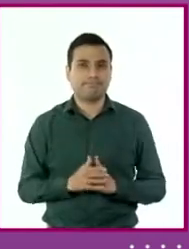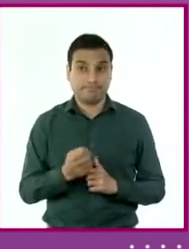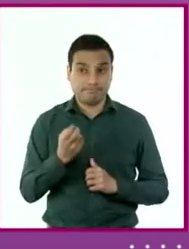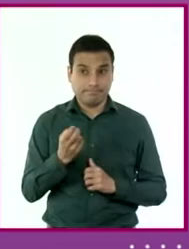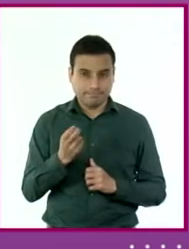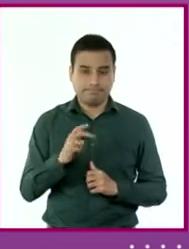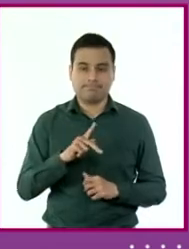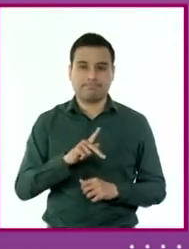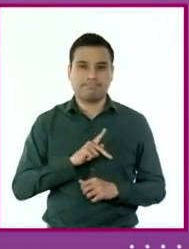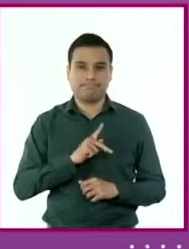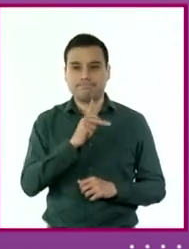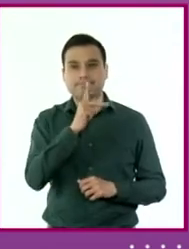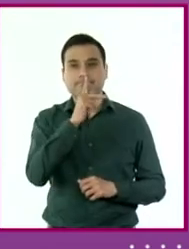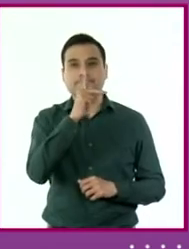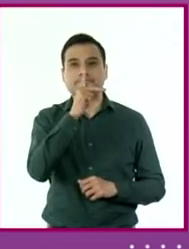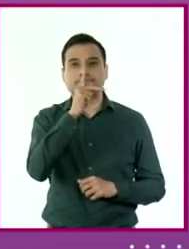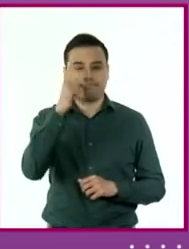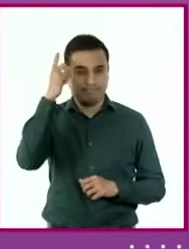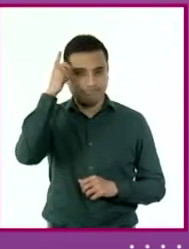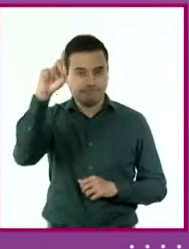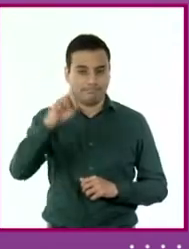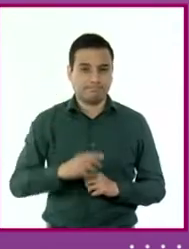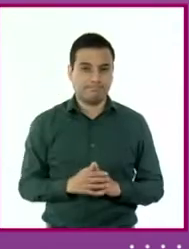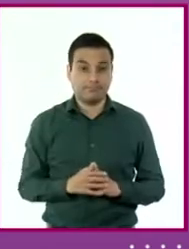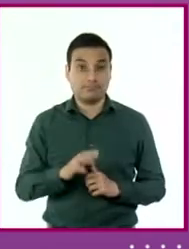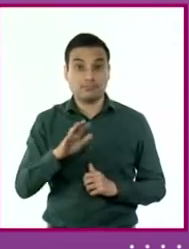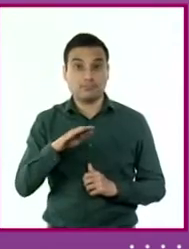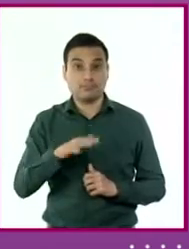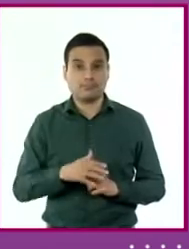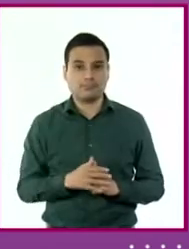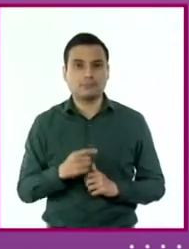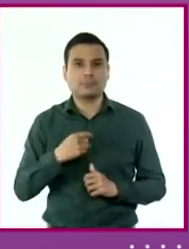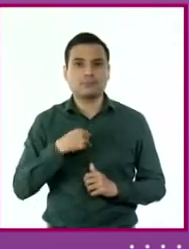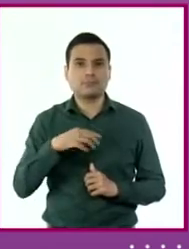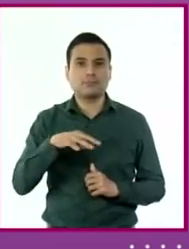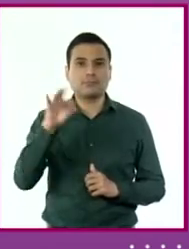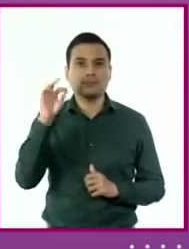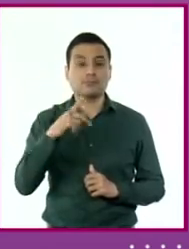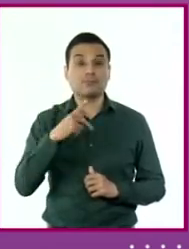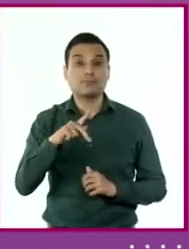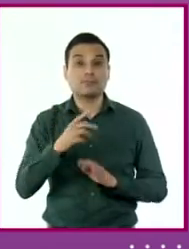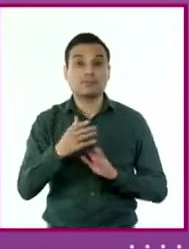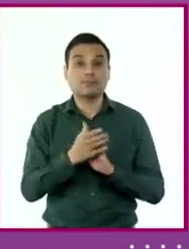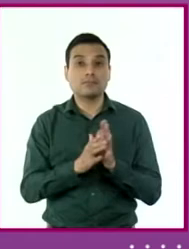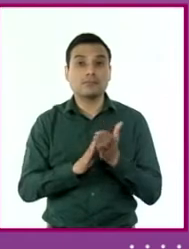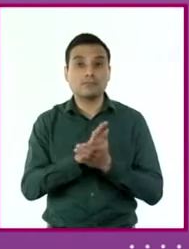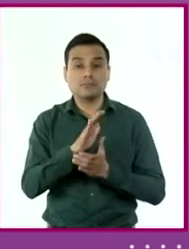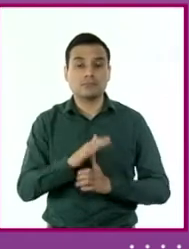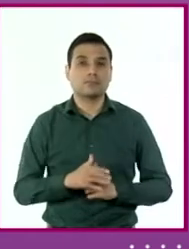sandals. Look! I've found your sandals, Dad!